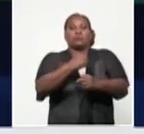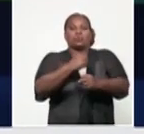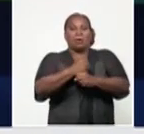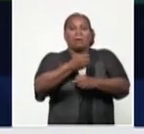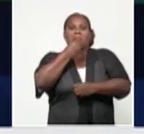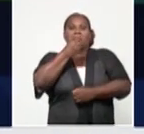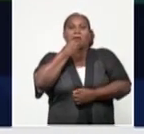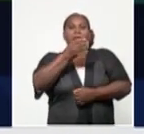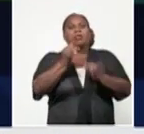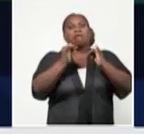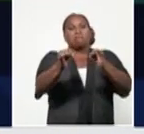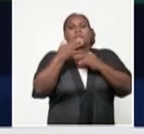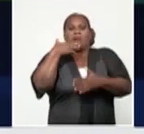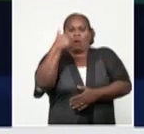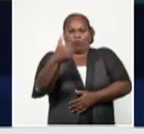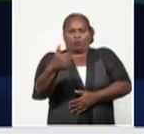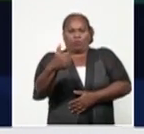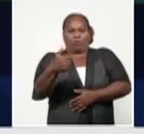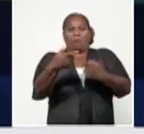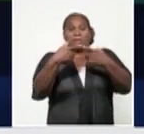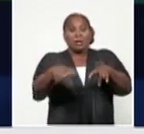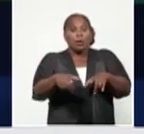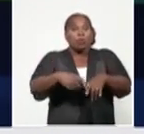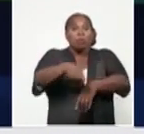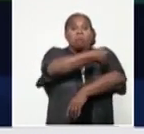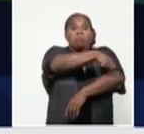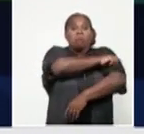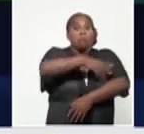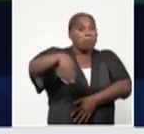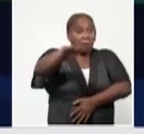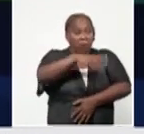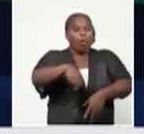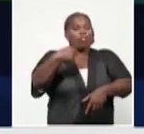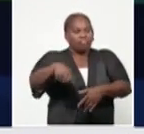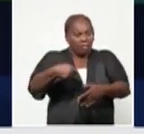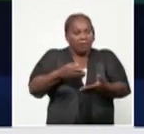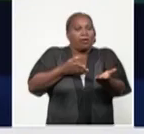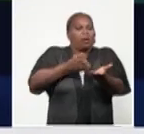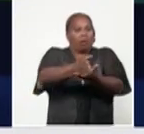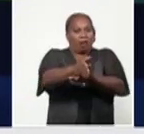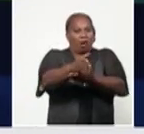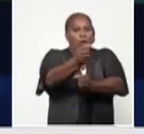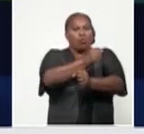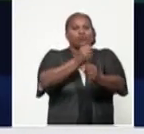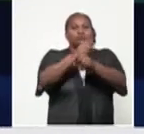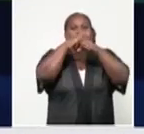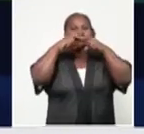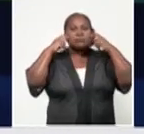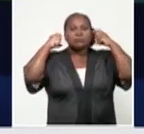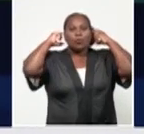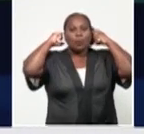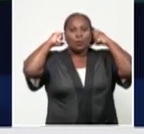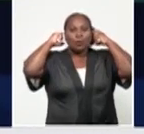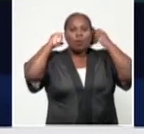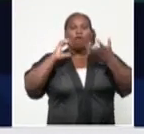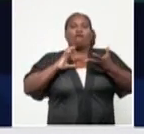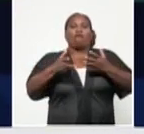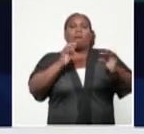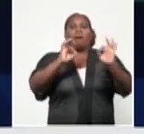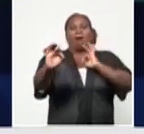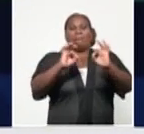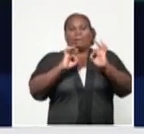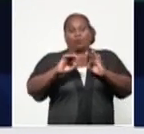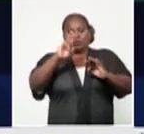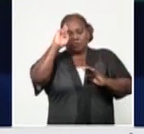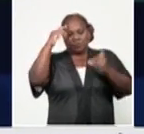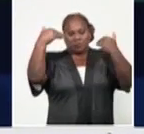are essential. I removed my face masks to be able to communicate and to be understood clearly. But